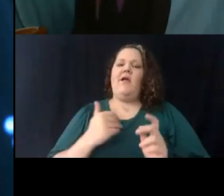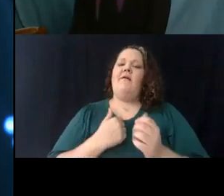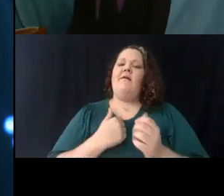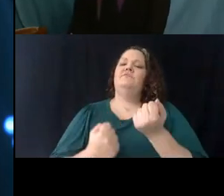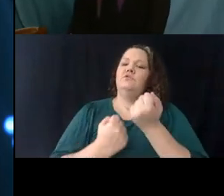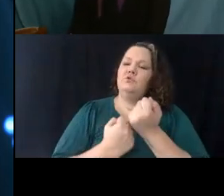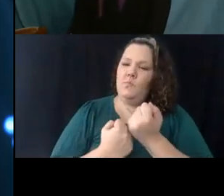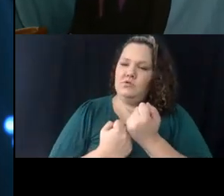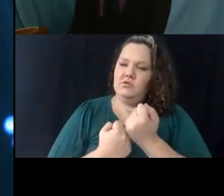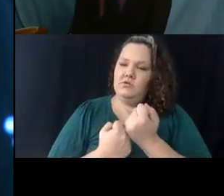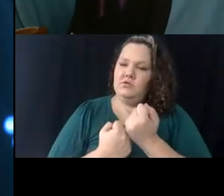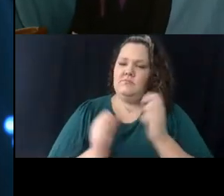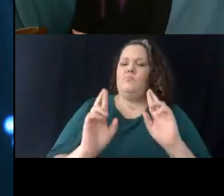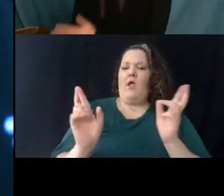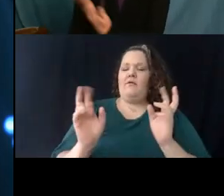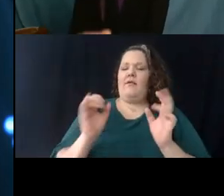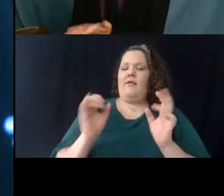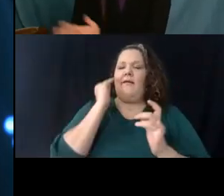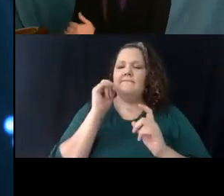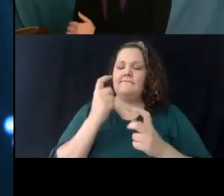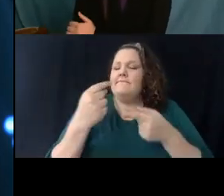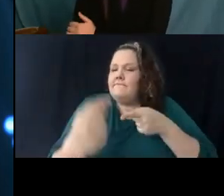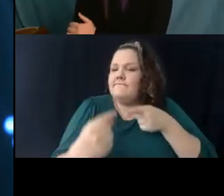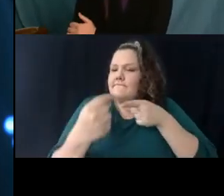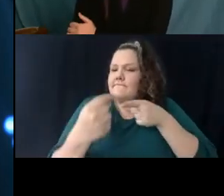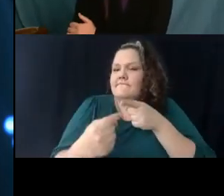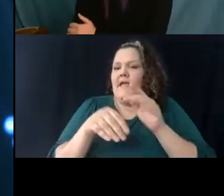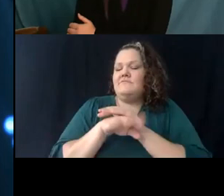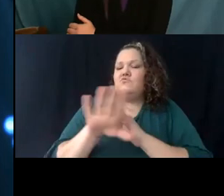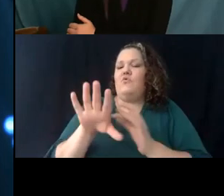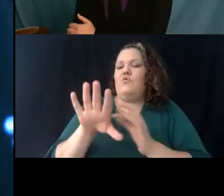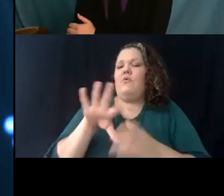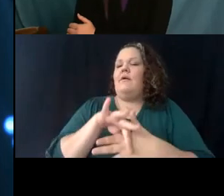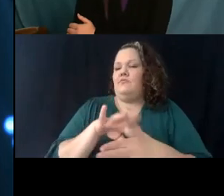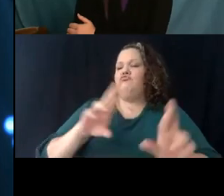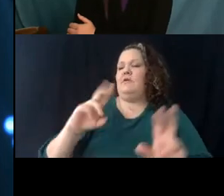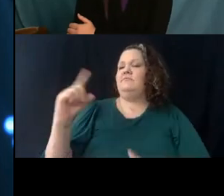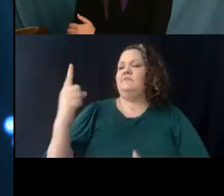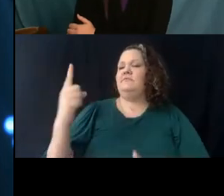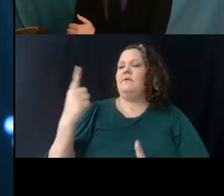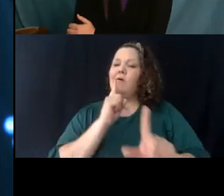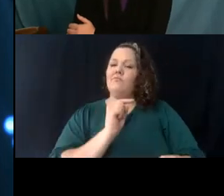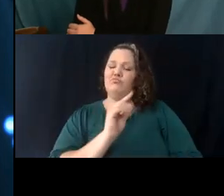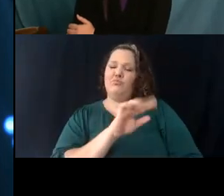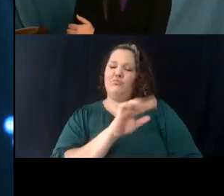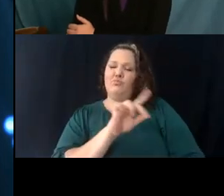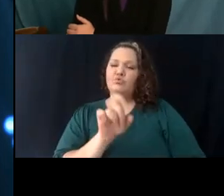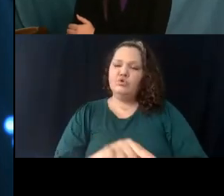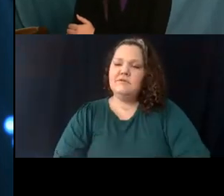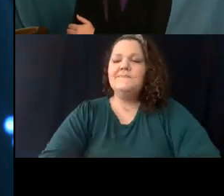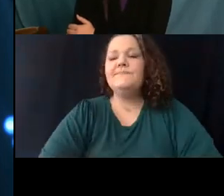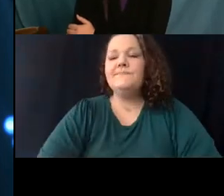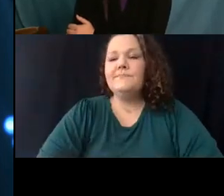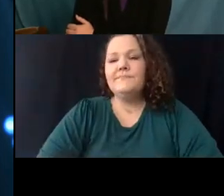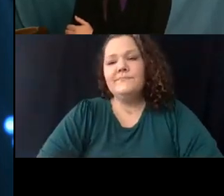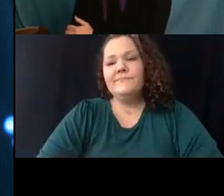But it's important, again, to think about the language, that it's language and text being used. And think about other options